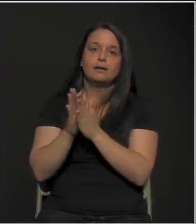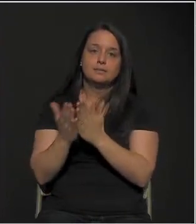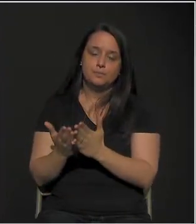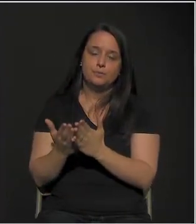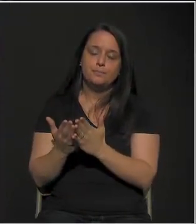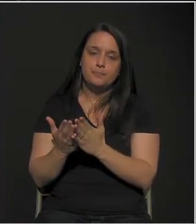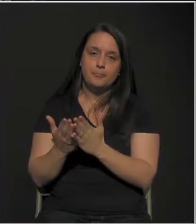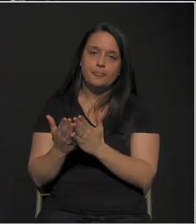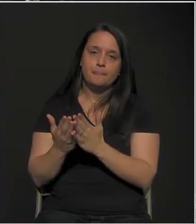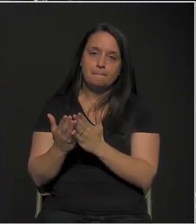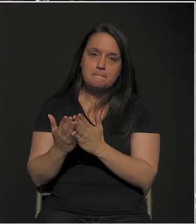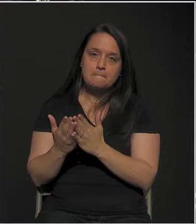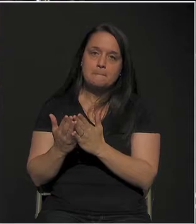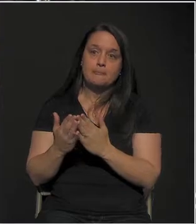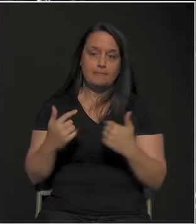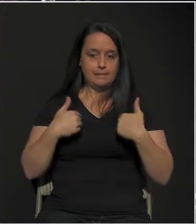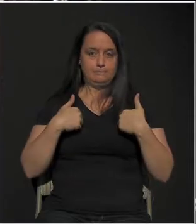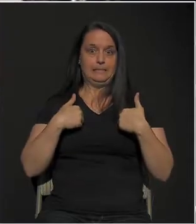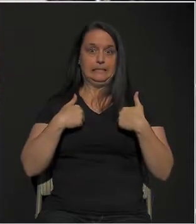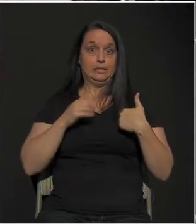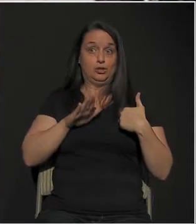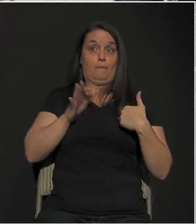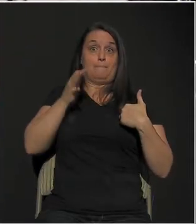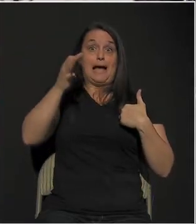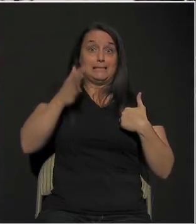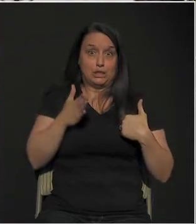Okay? But that's me, your pastor.